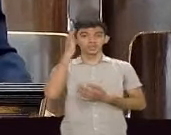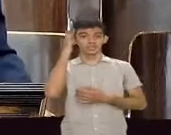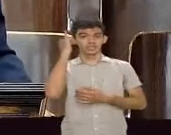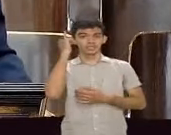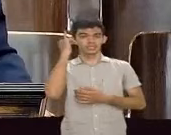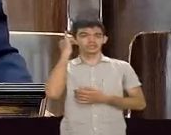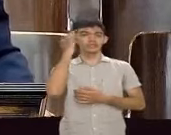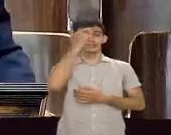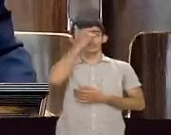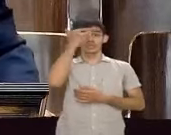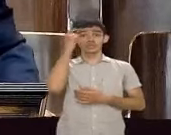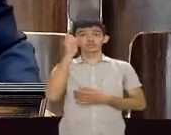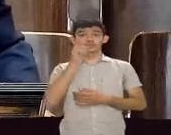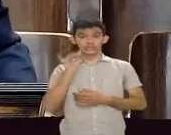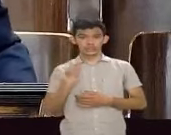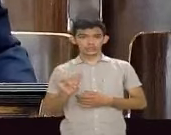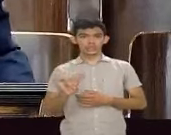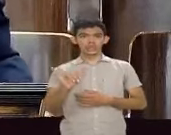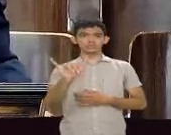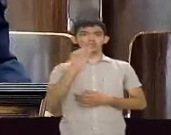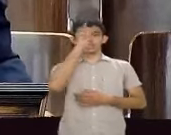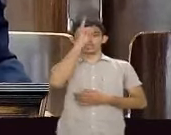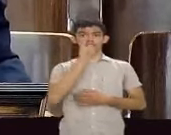Nga naman? Because eternal man eh.